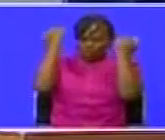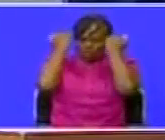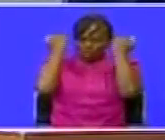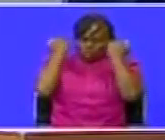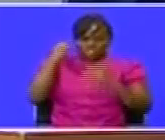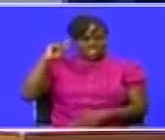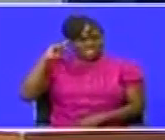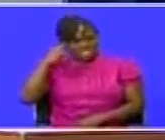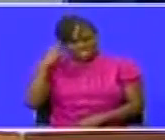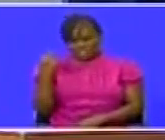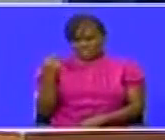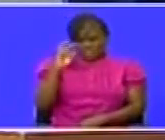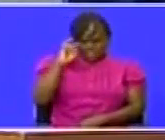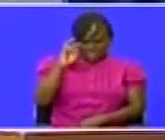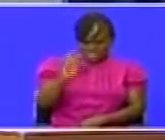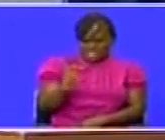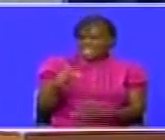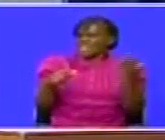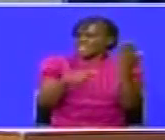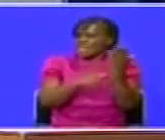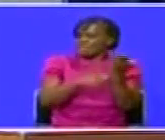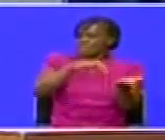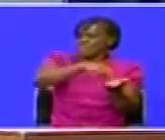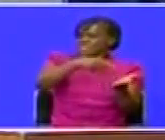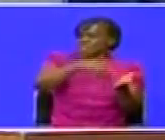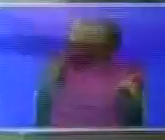contain. Here's the lead. What's in a name?